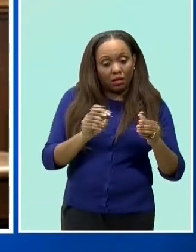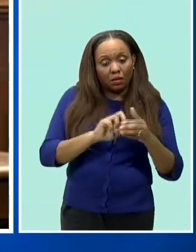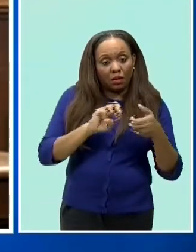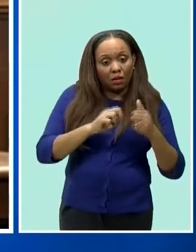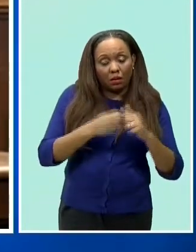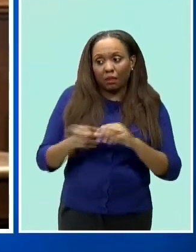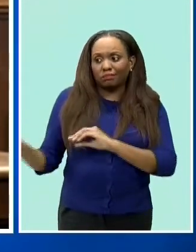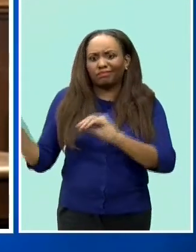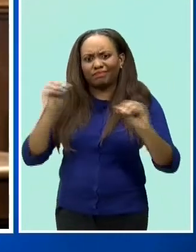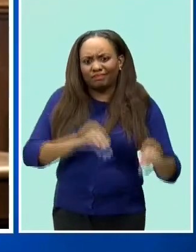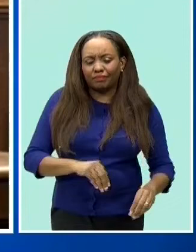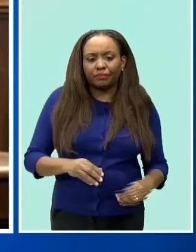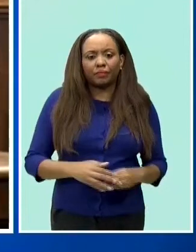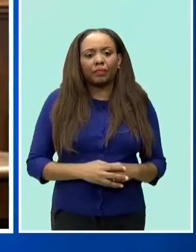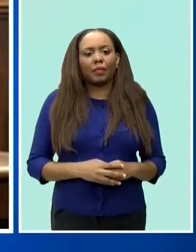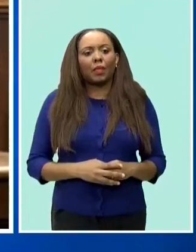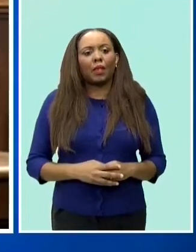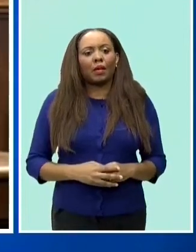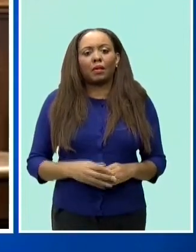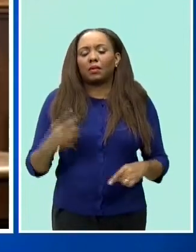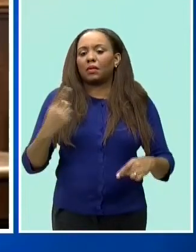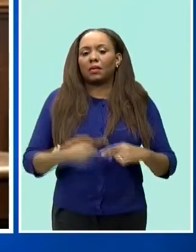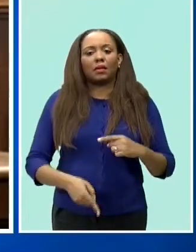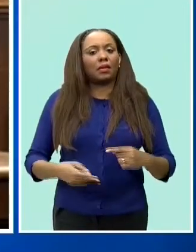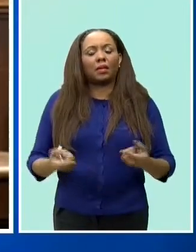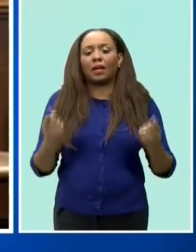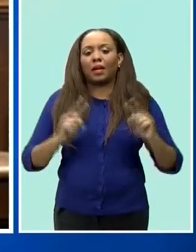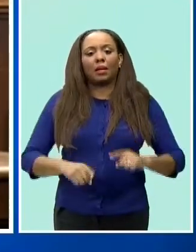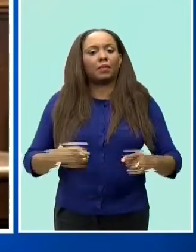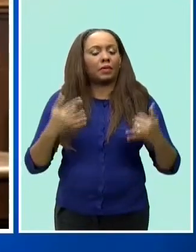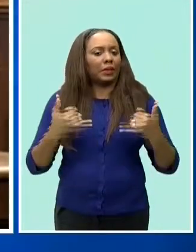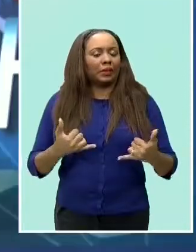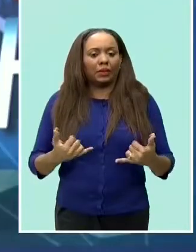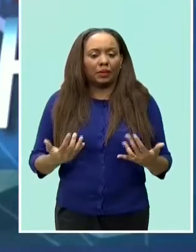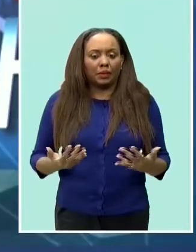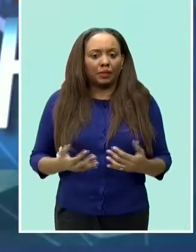solution to the problems in the Pine is one that we cannot do at this particular point in time.